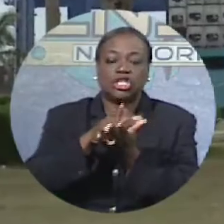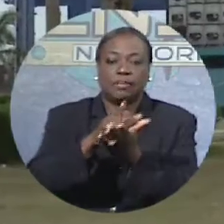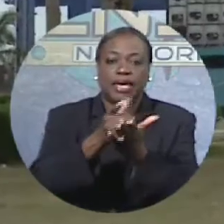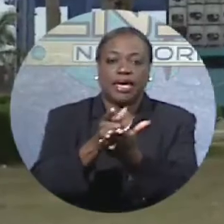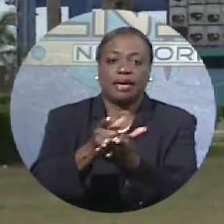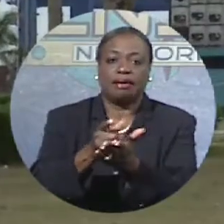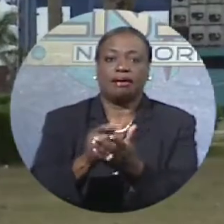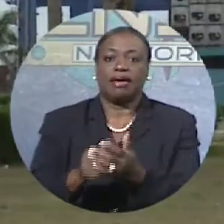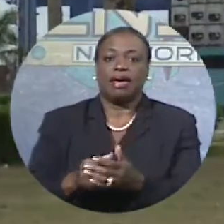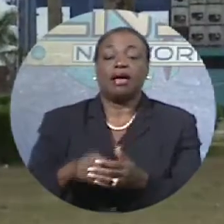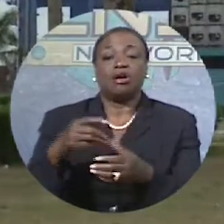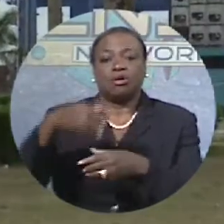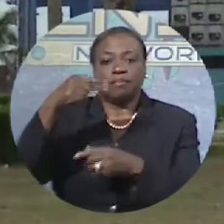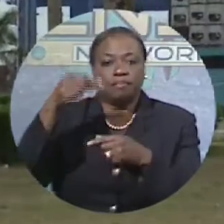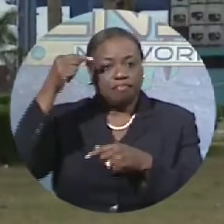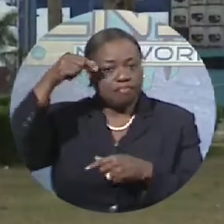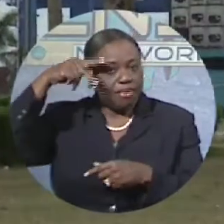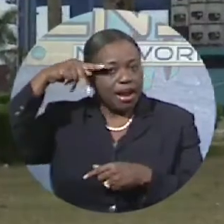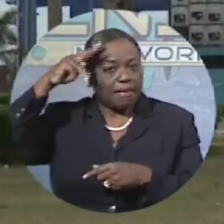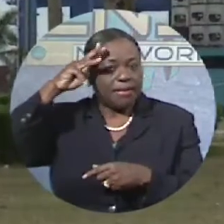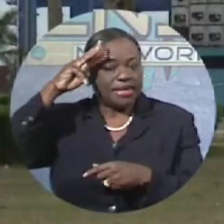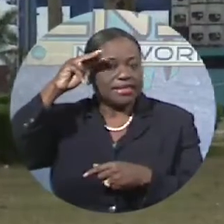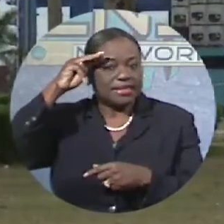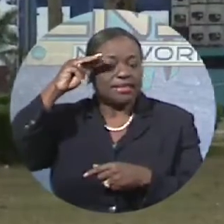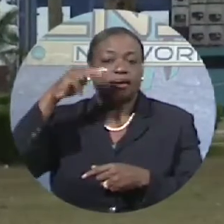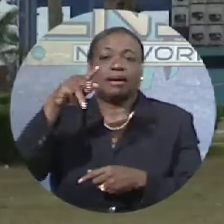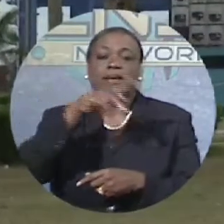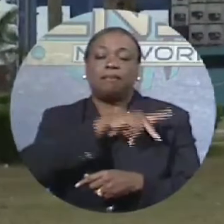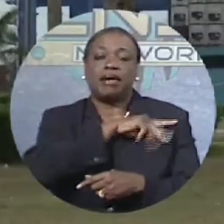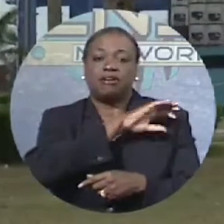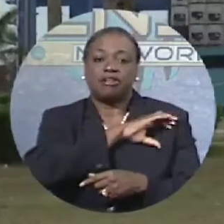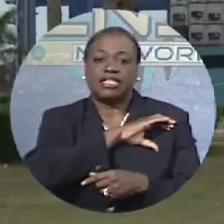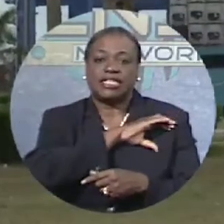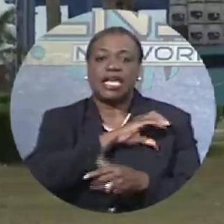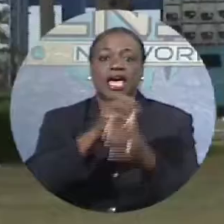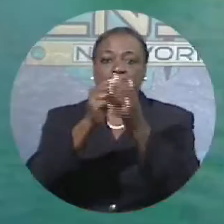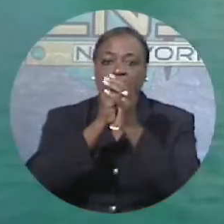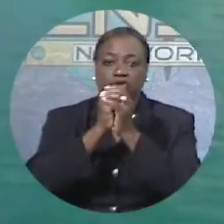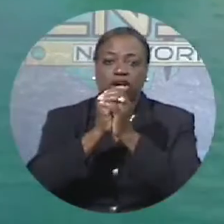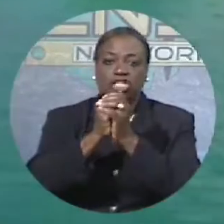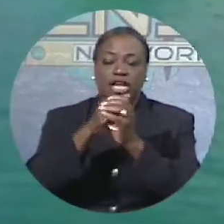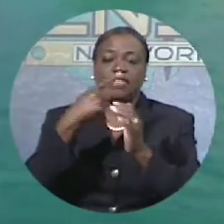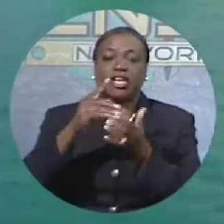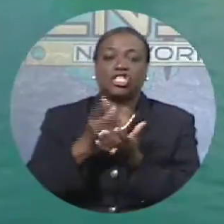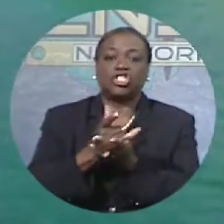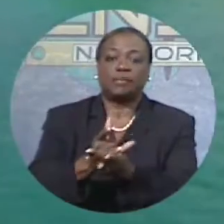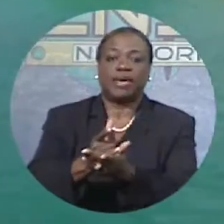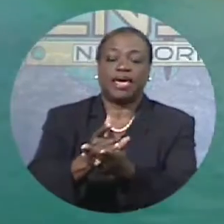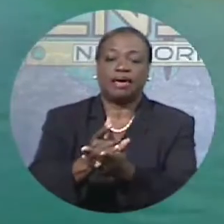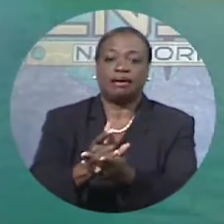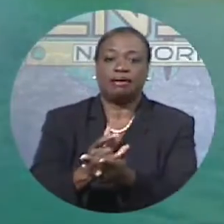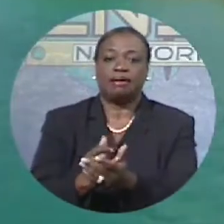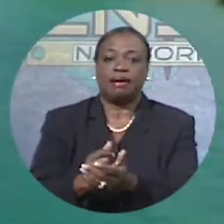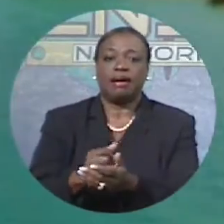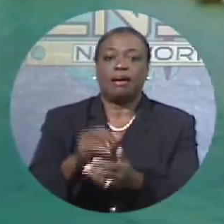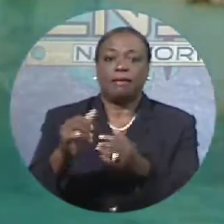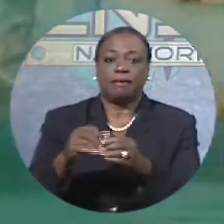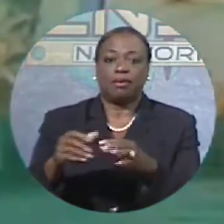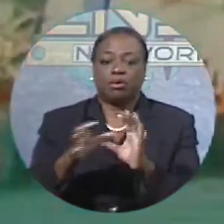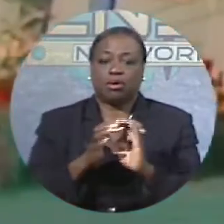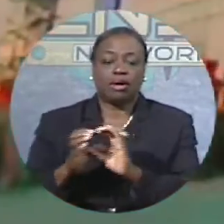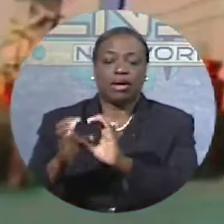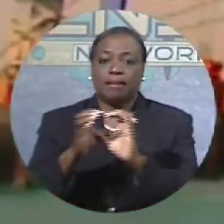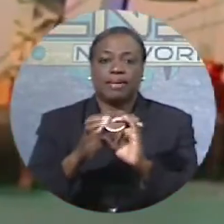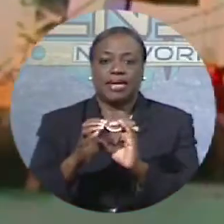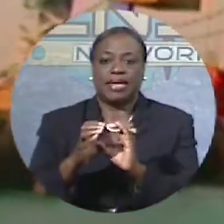Grand Bahama's shipping industry, saying it places us in a unique position to benefit from other world shipping developments like the expansion of the